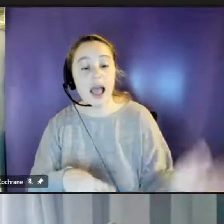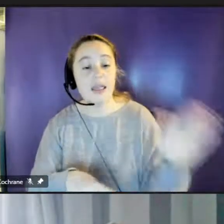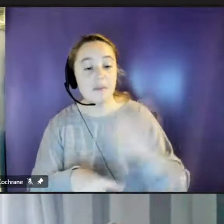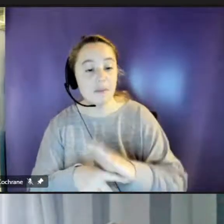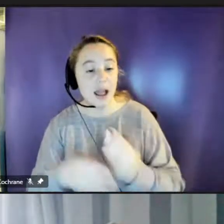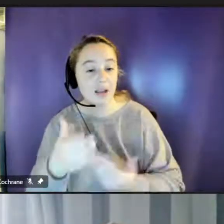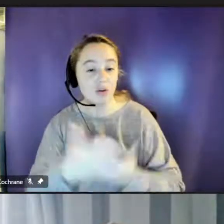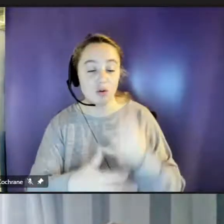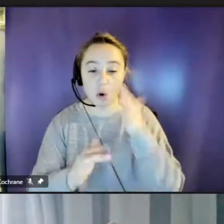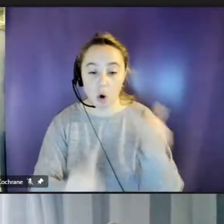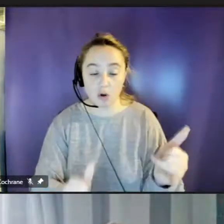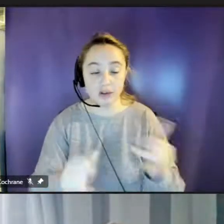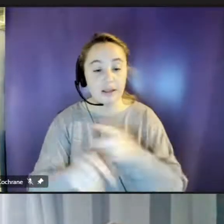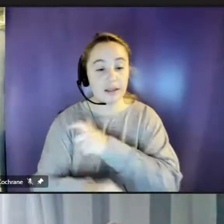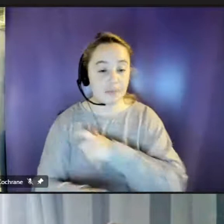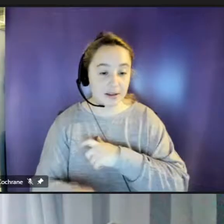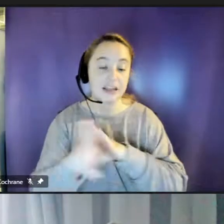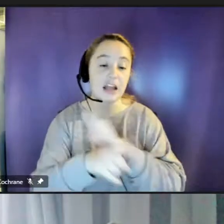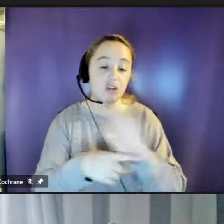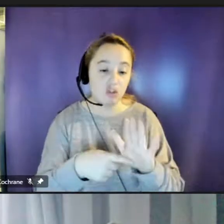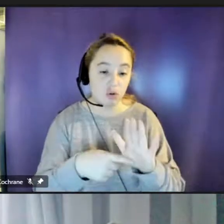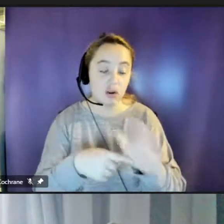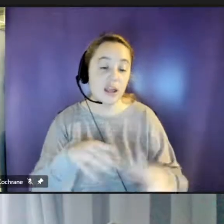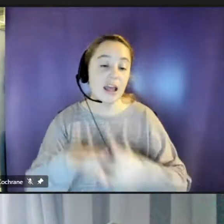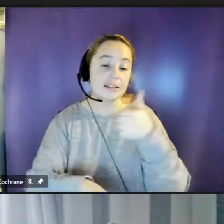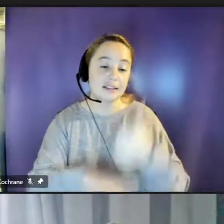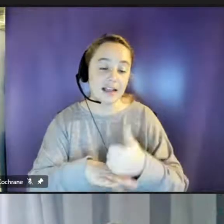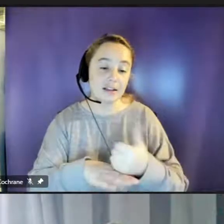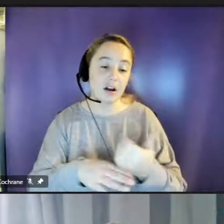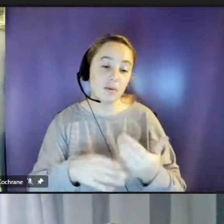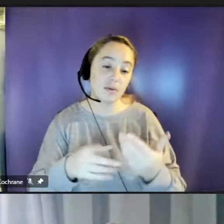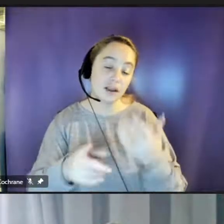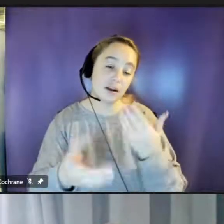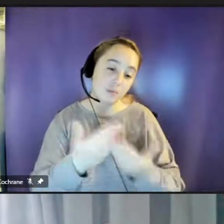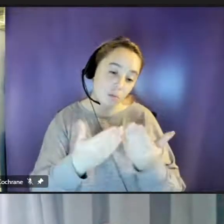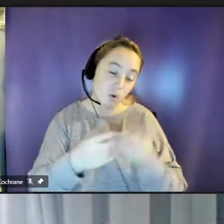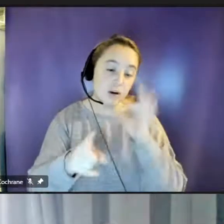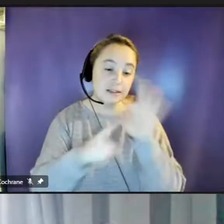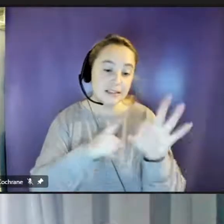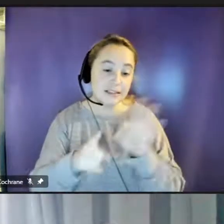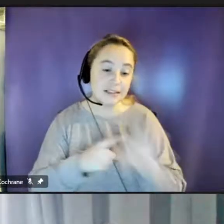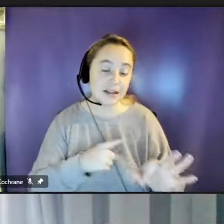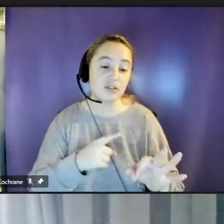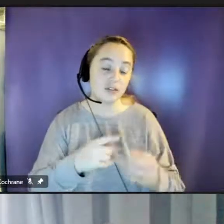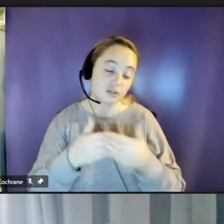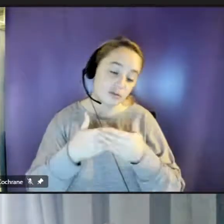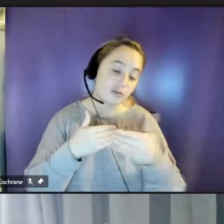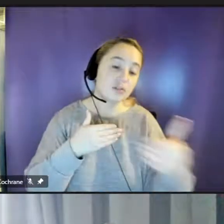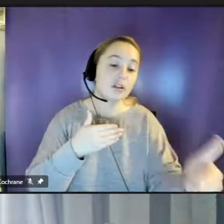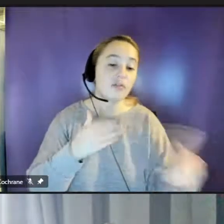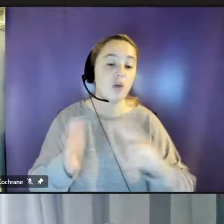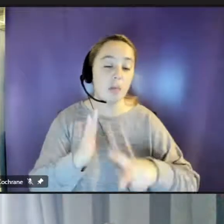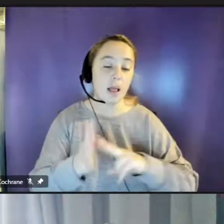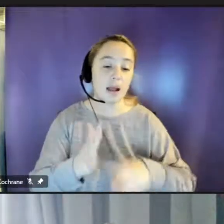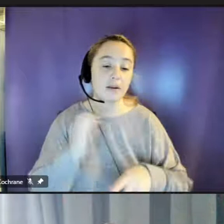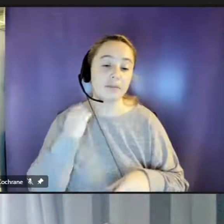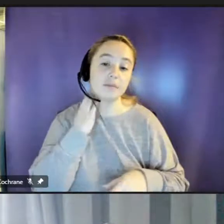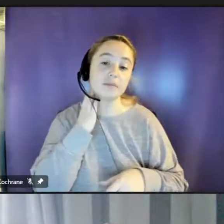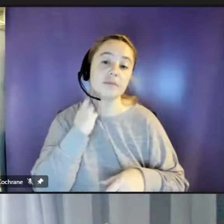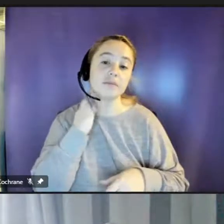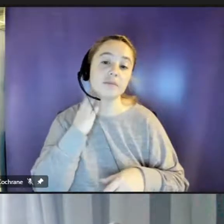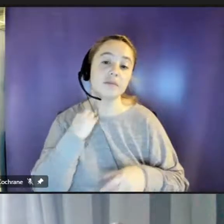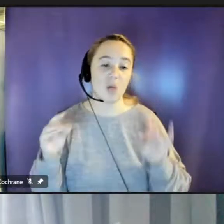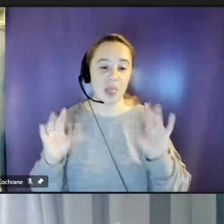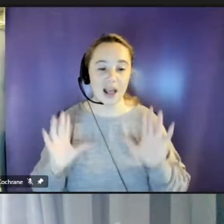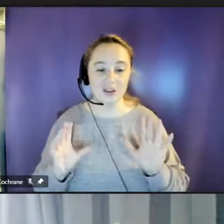audit committee at that point in time and set out the further detail in relation to some of the lines within the plan. And that's